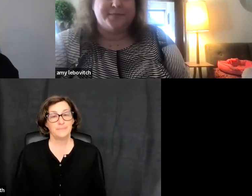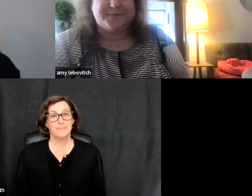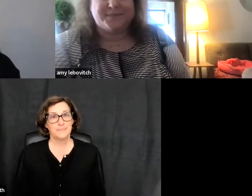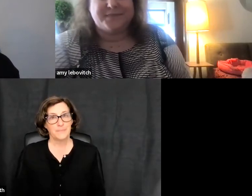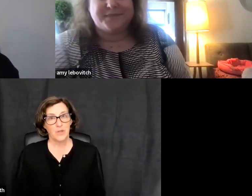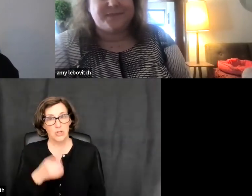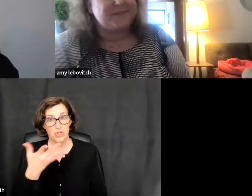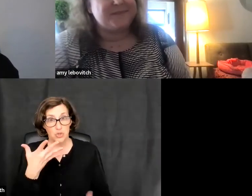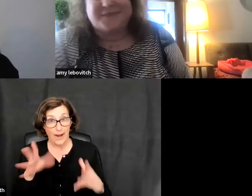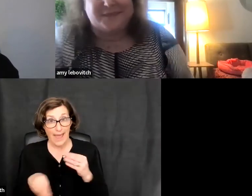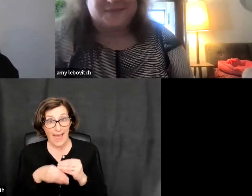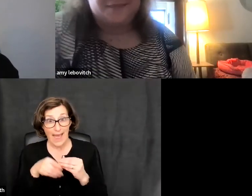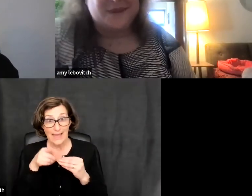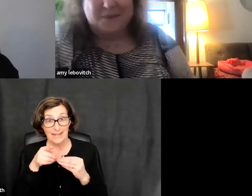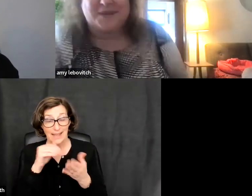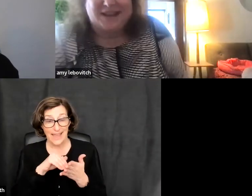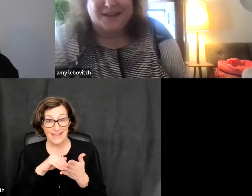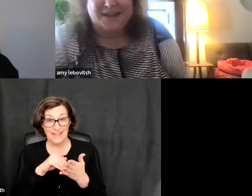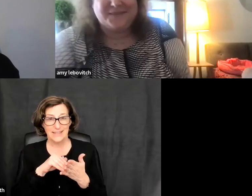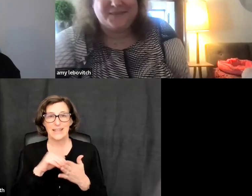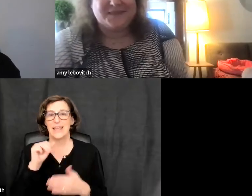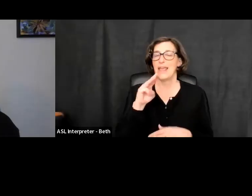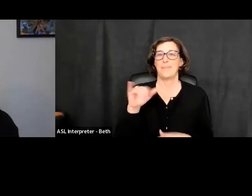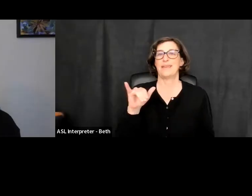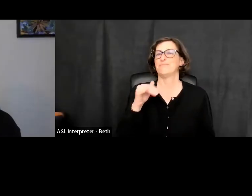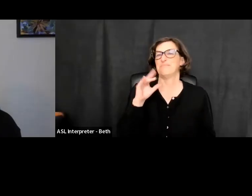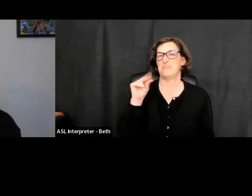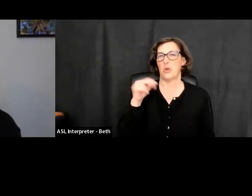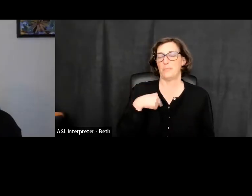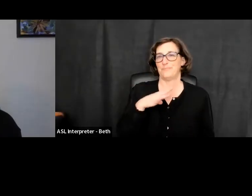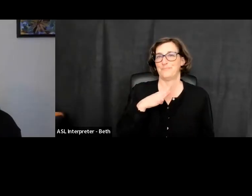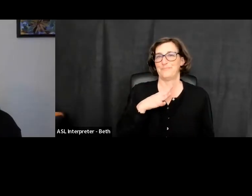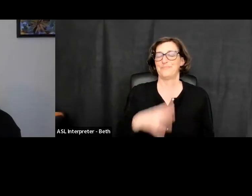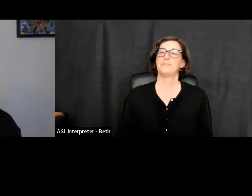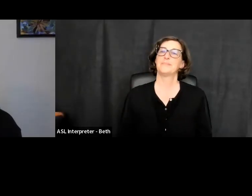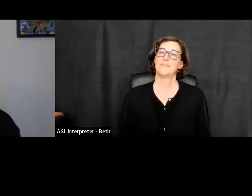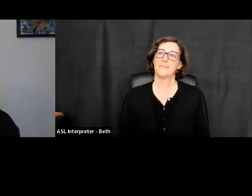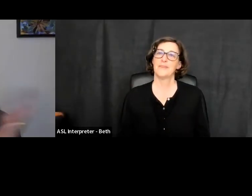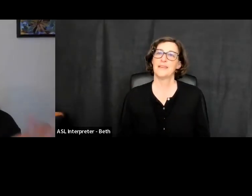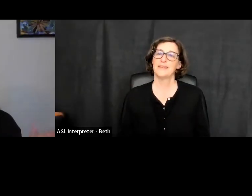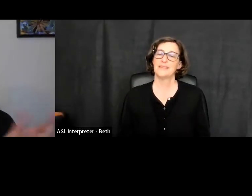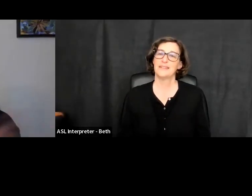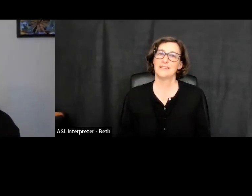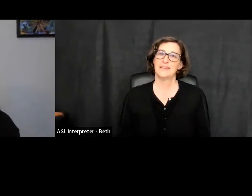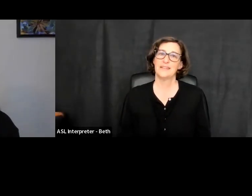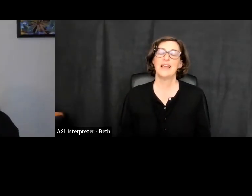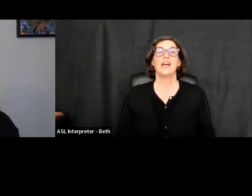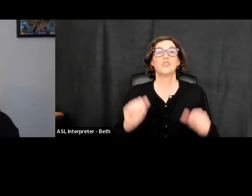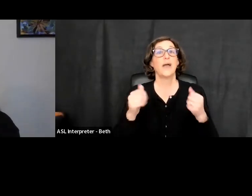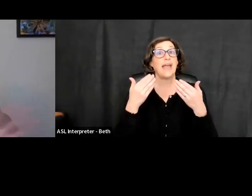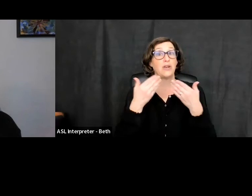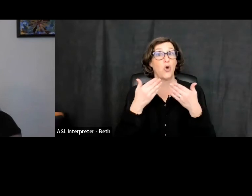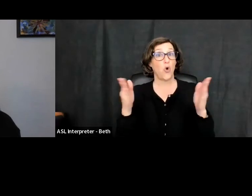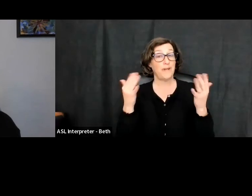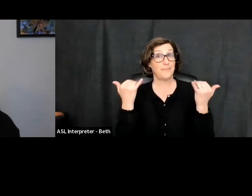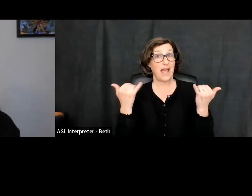Did you want to jump in again? Sorry. No, okay. Yeah. So I guess I could, you know, open this up. I think, you